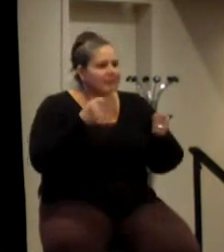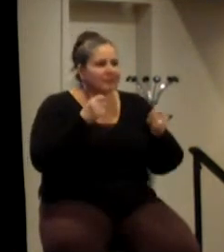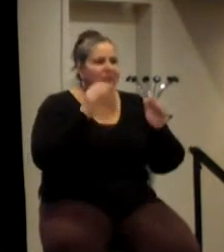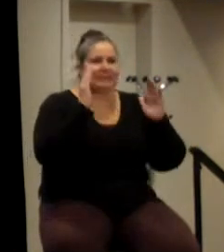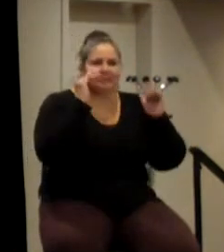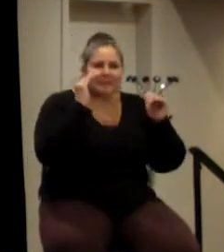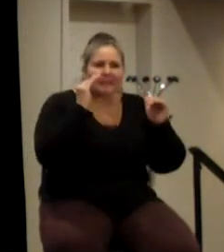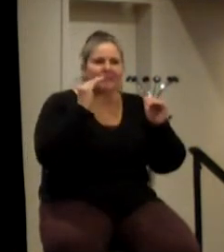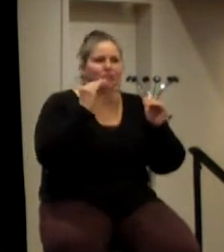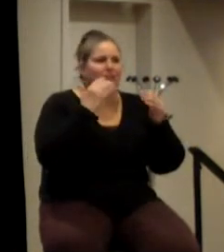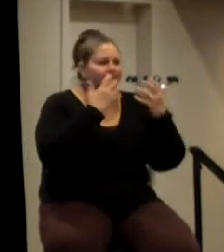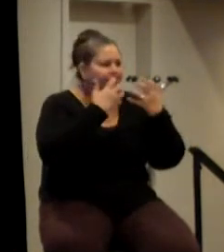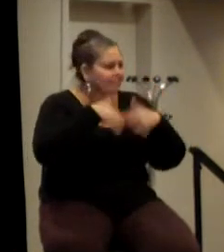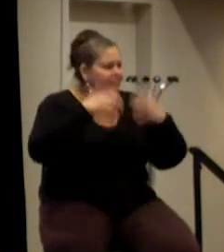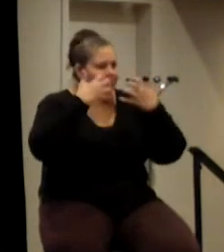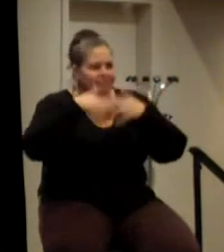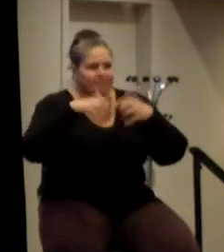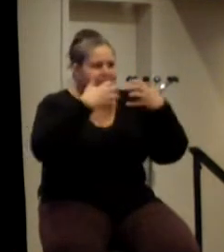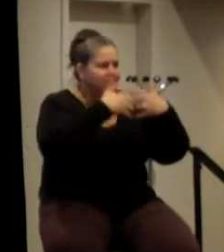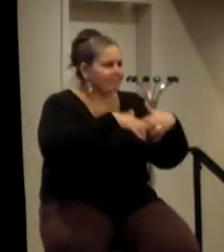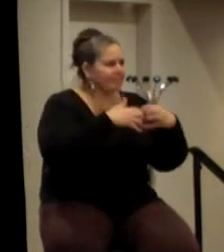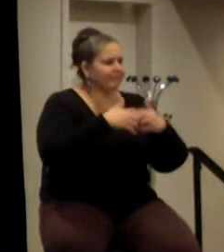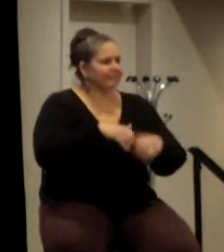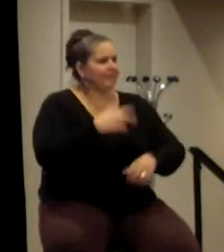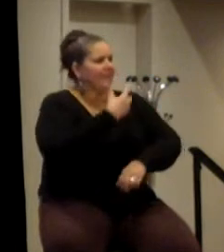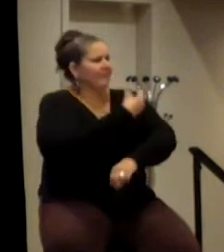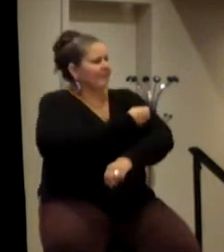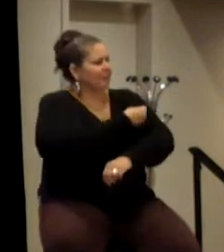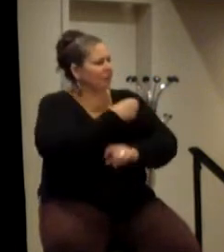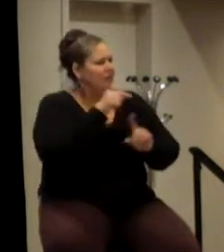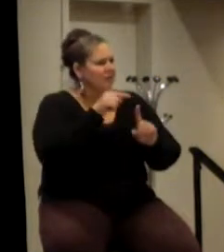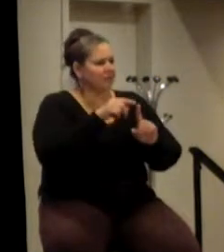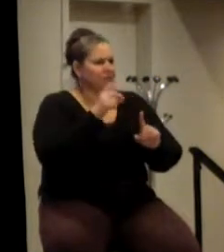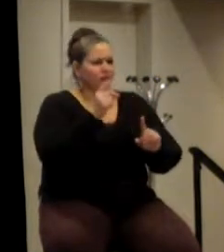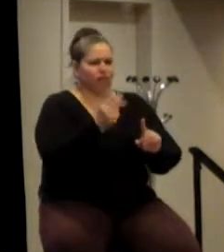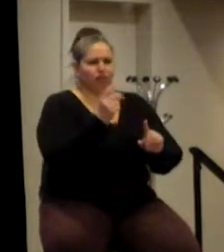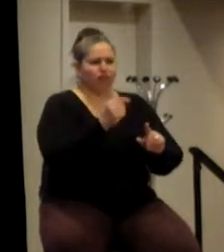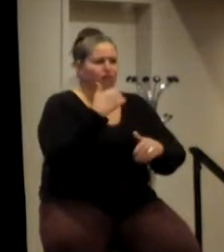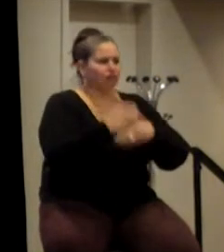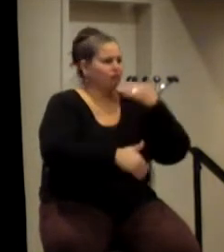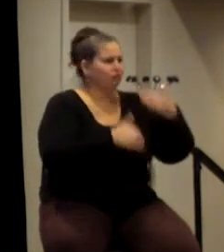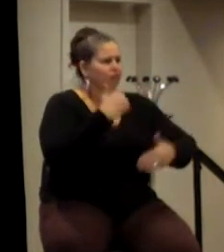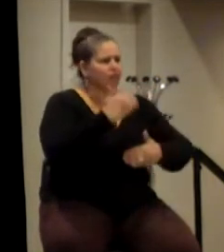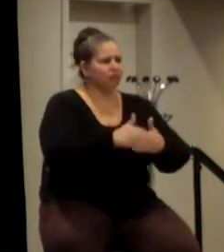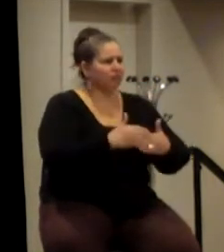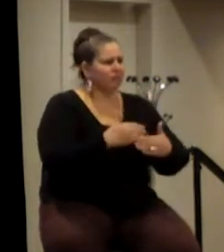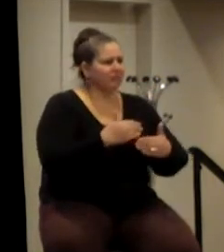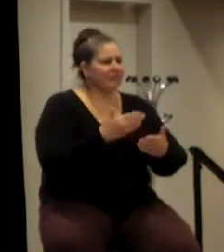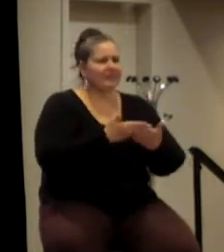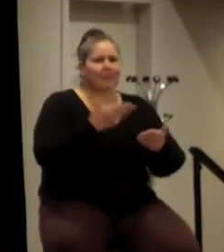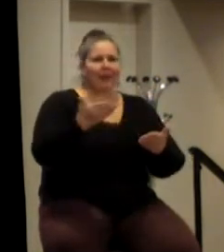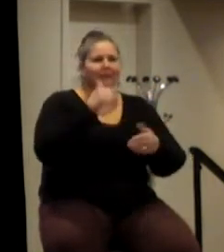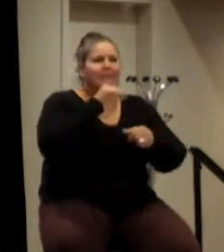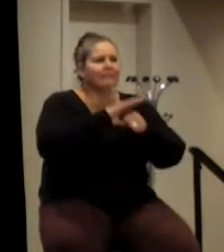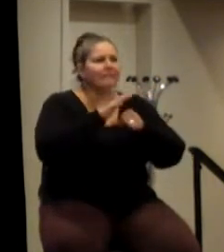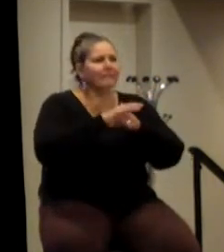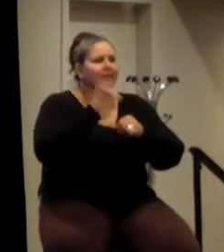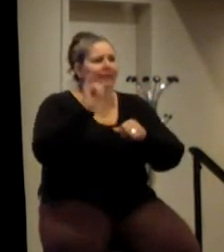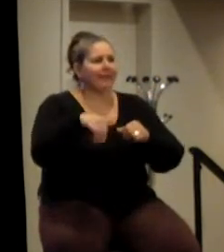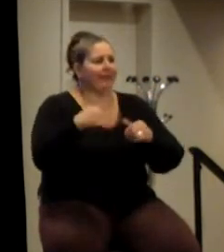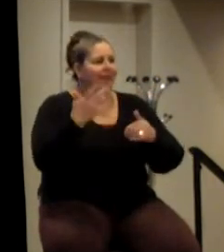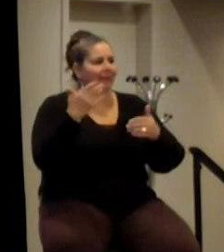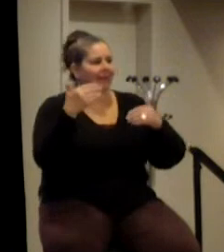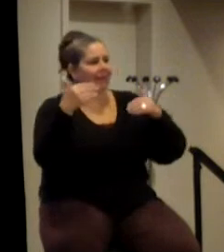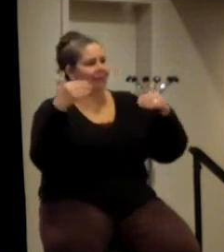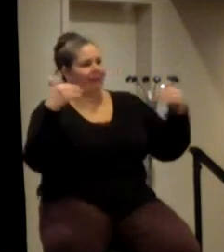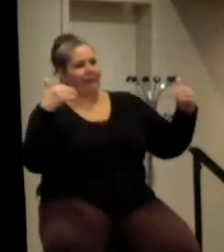that was produced in record time, but expectations on supply were not managed. And because it wasn't done well from